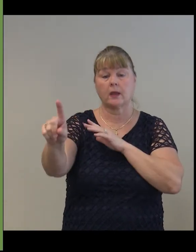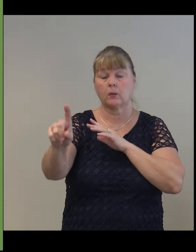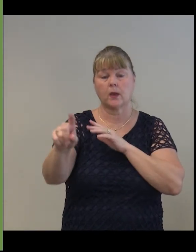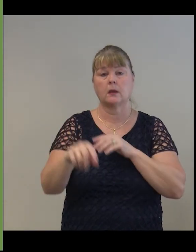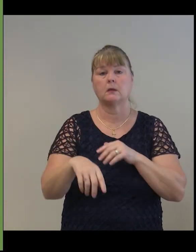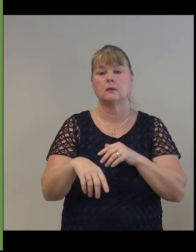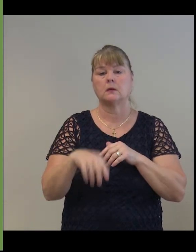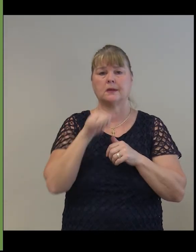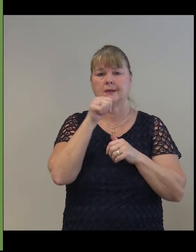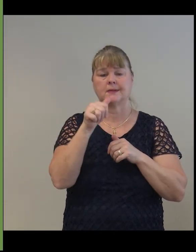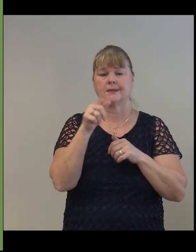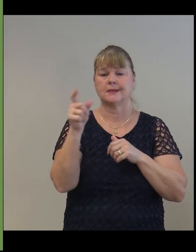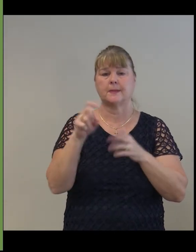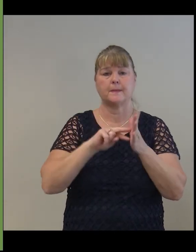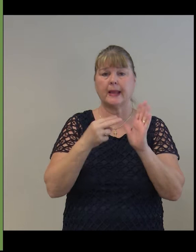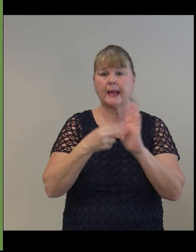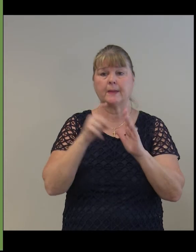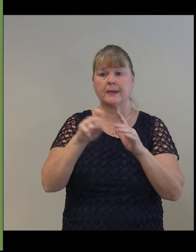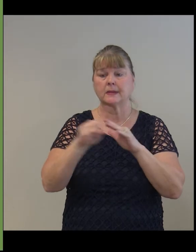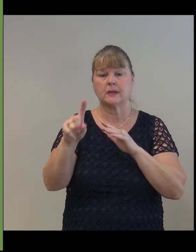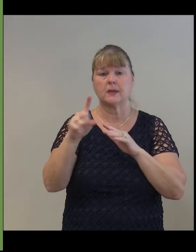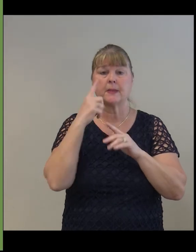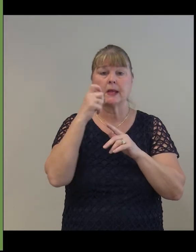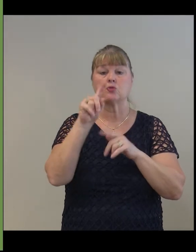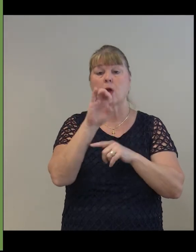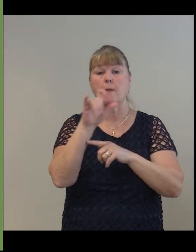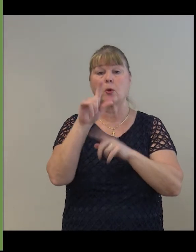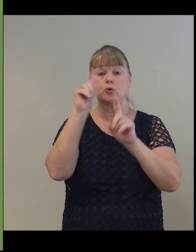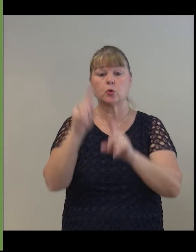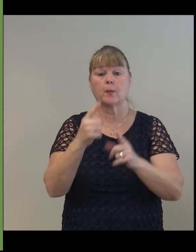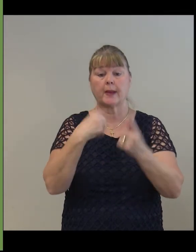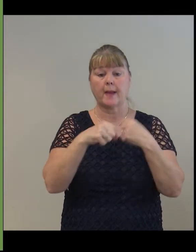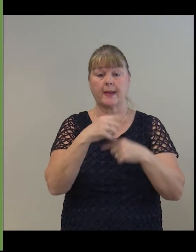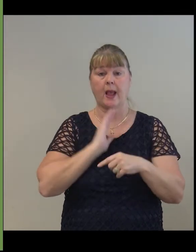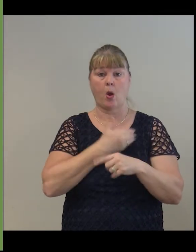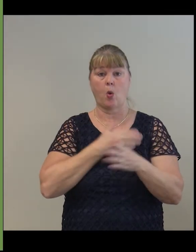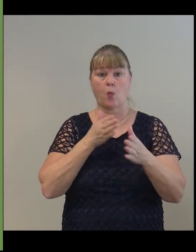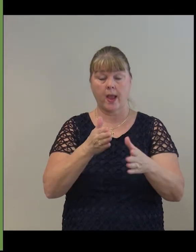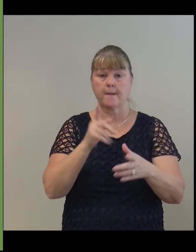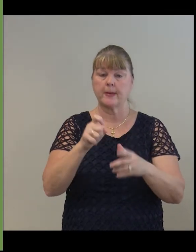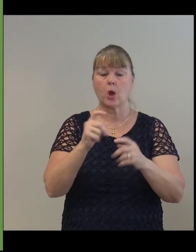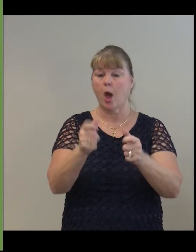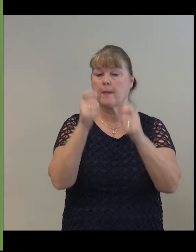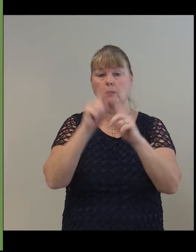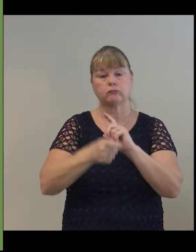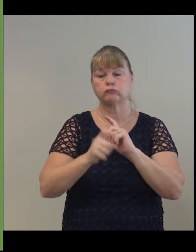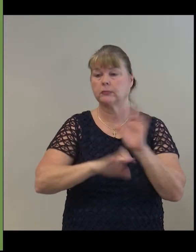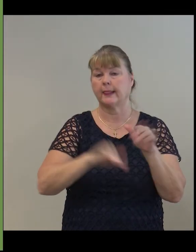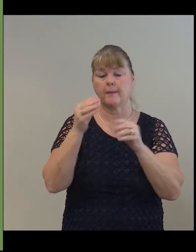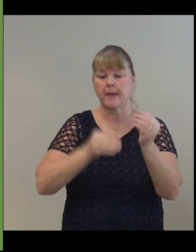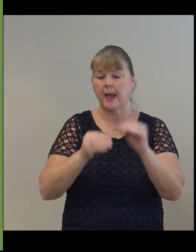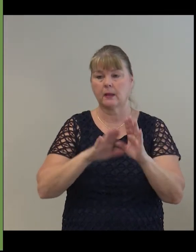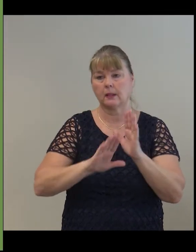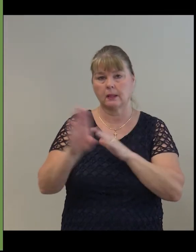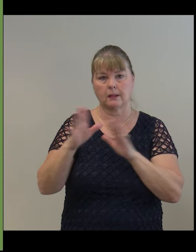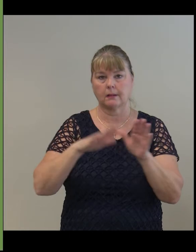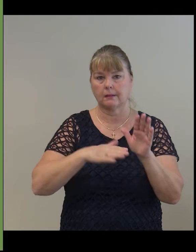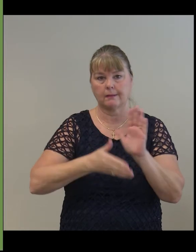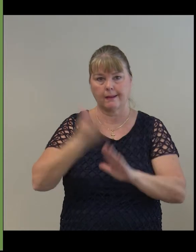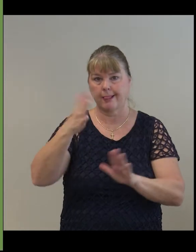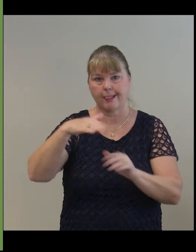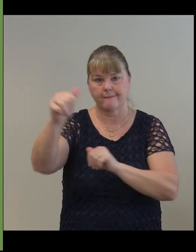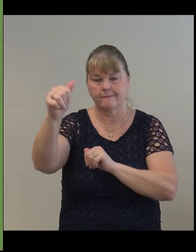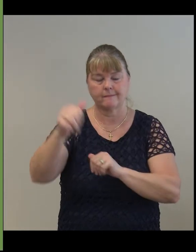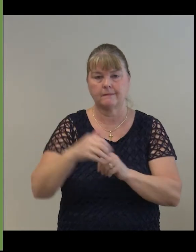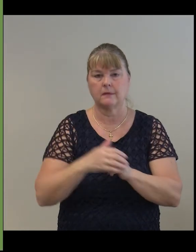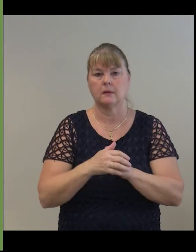to evacuate. It doesn't necessarily mean just because a tropical storm is heading this way that we're automatically going to pack our bags and